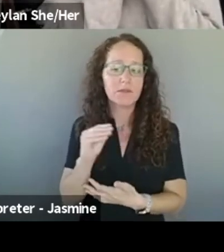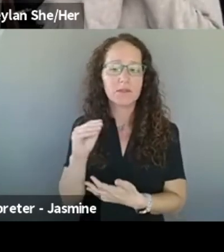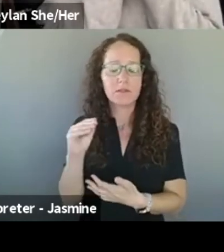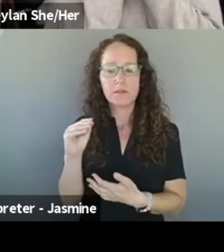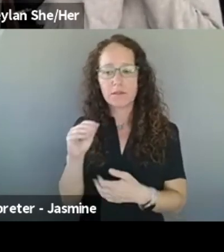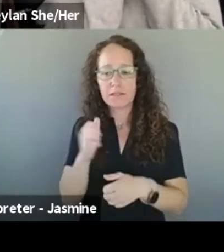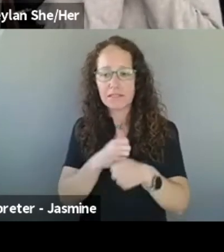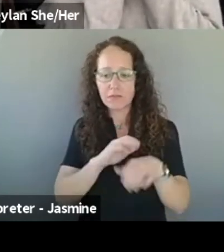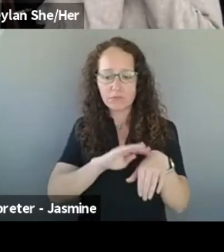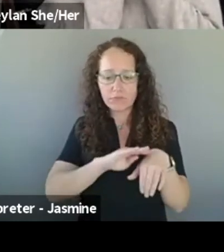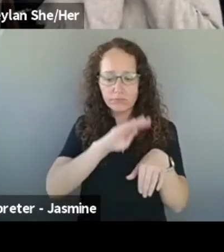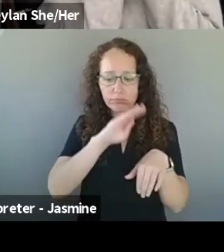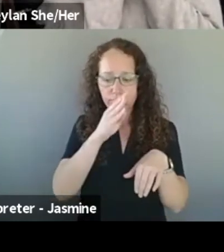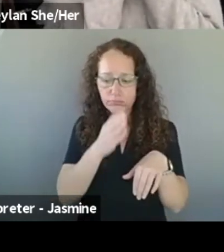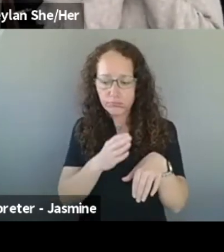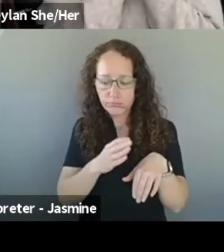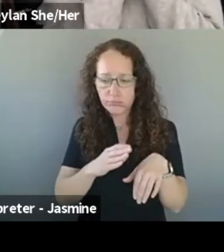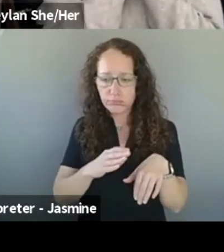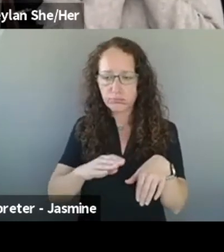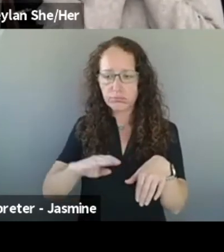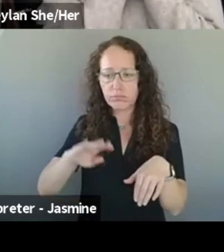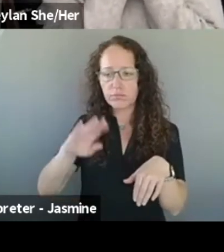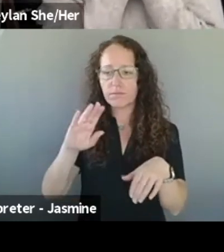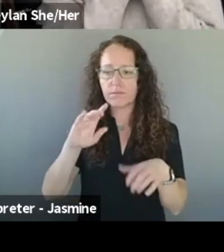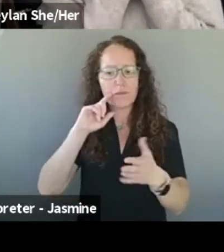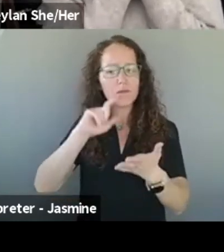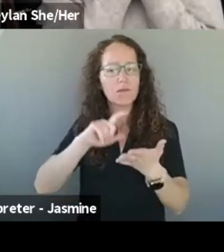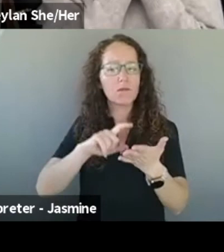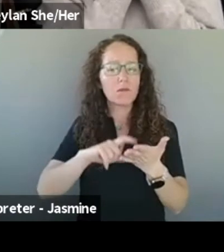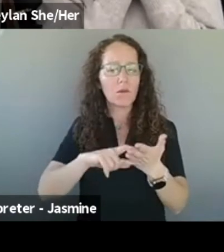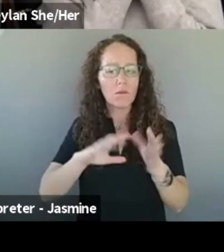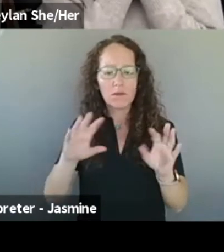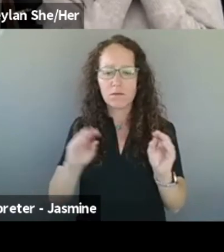hill and divine valley